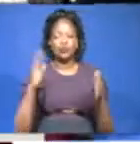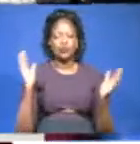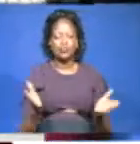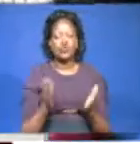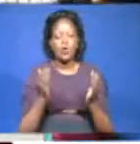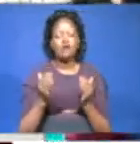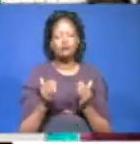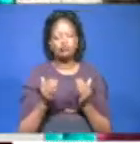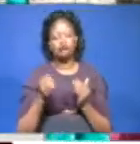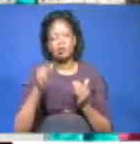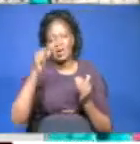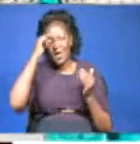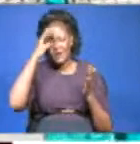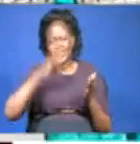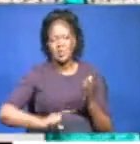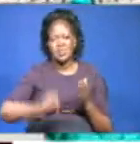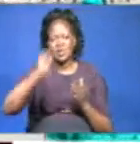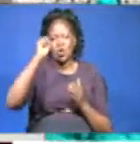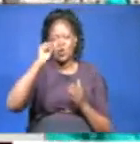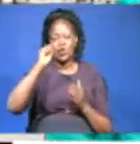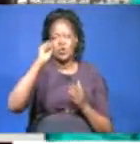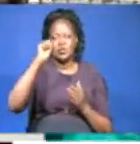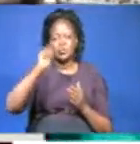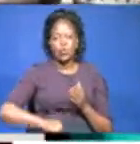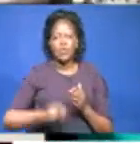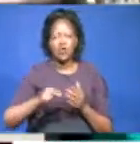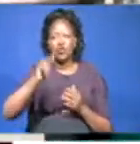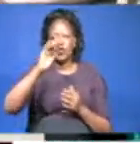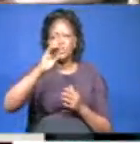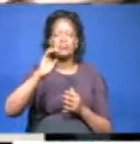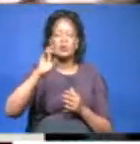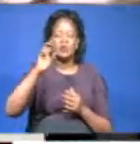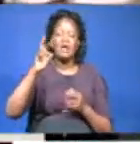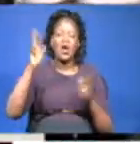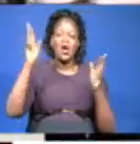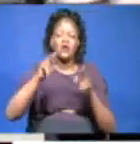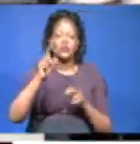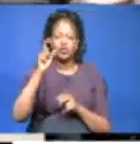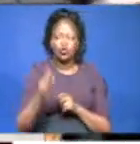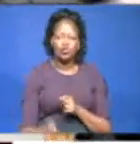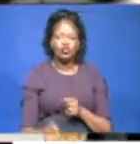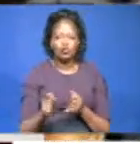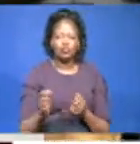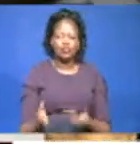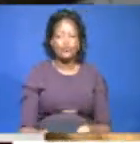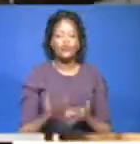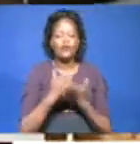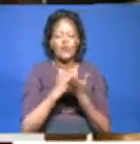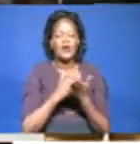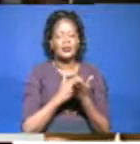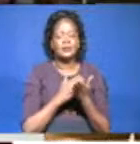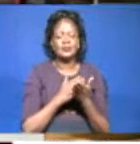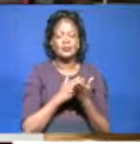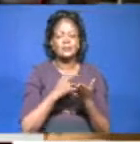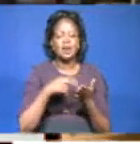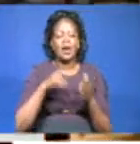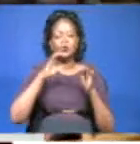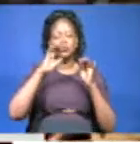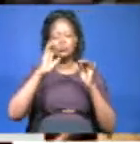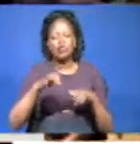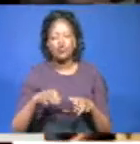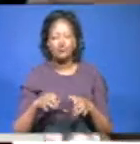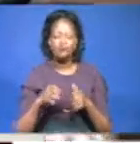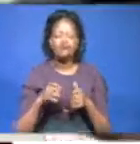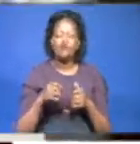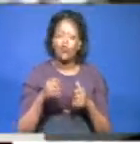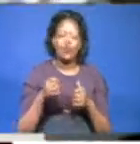the South and North Rift regions to allocate funds for irrigation programs in high agricultural potential areas and expand